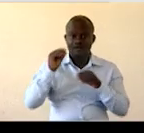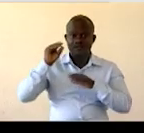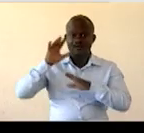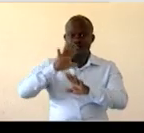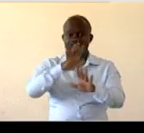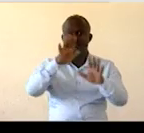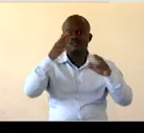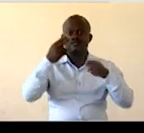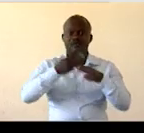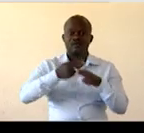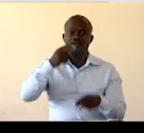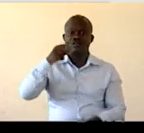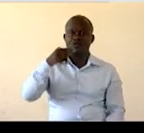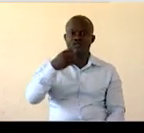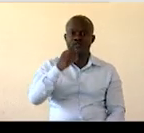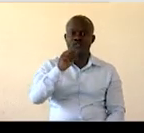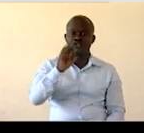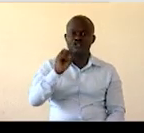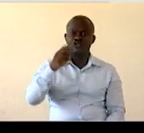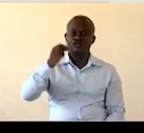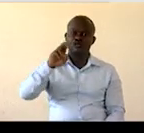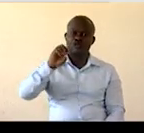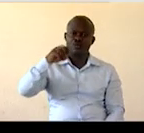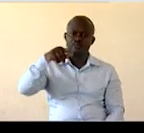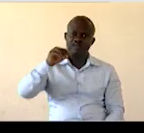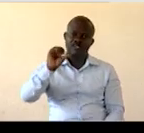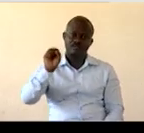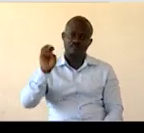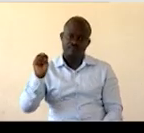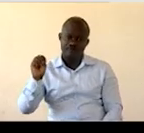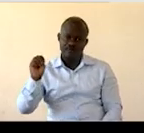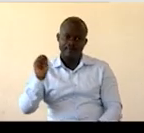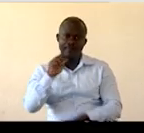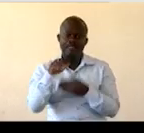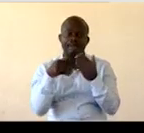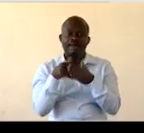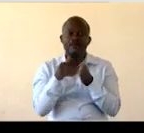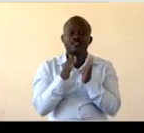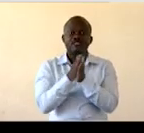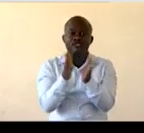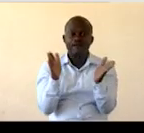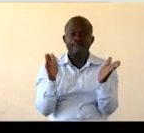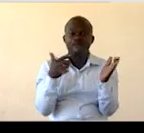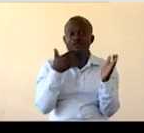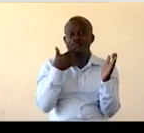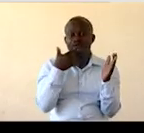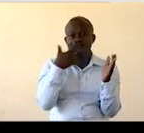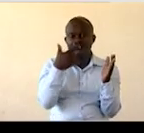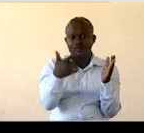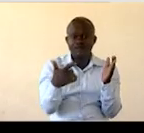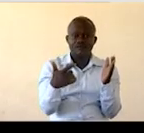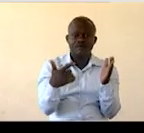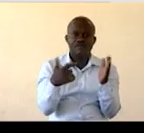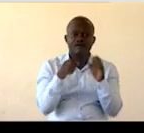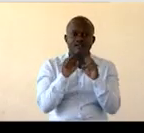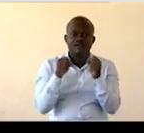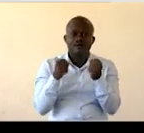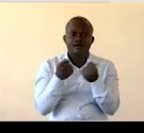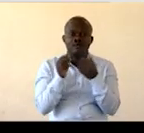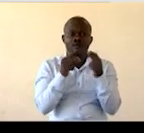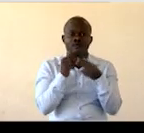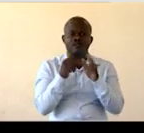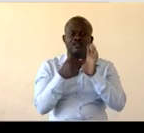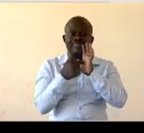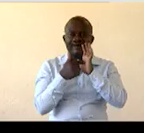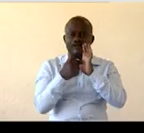called phototropism. In general, stems usually show positive